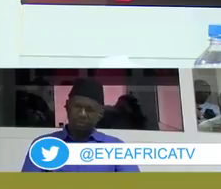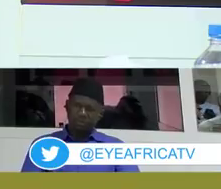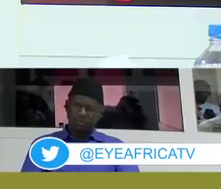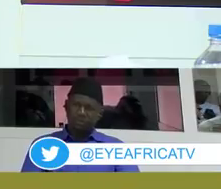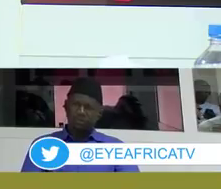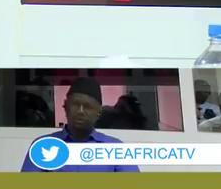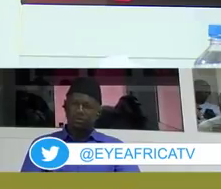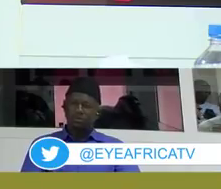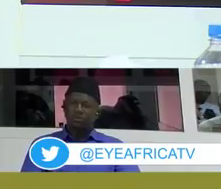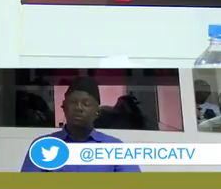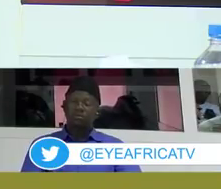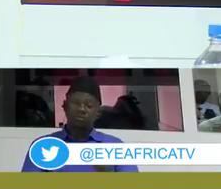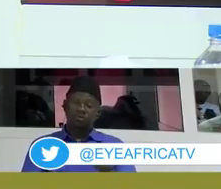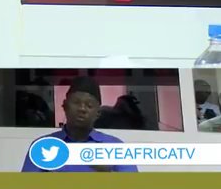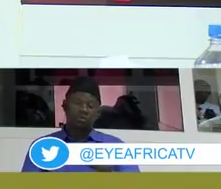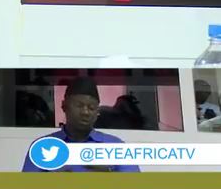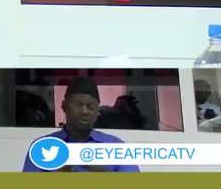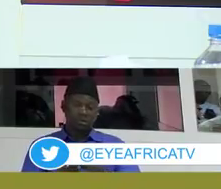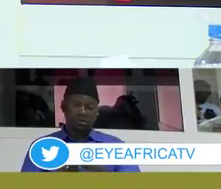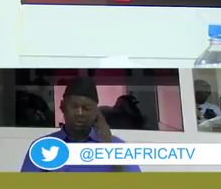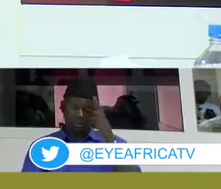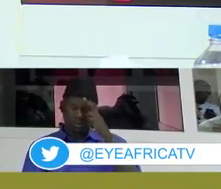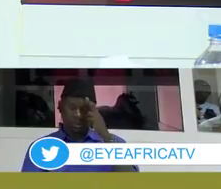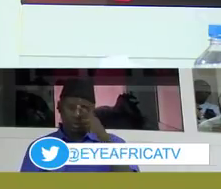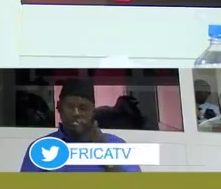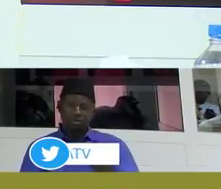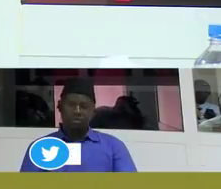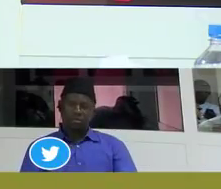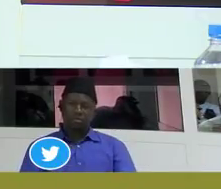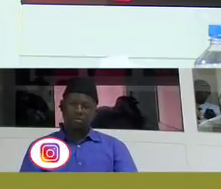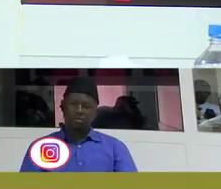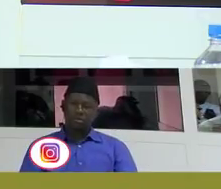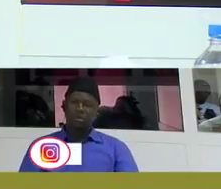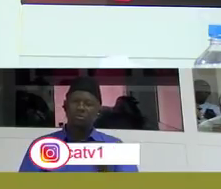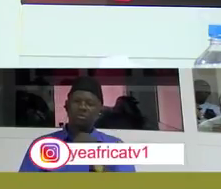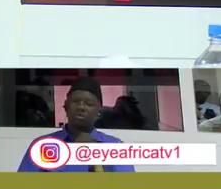You know, statements propagating